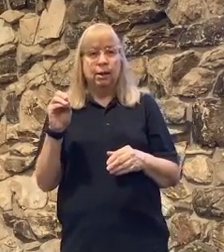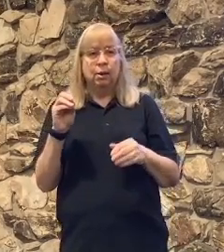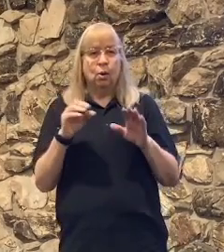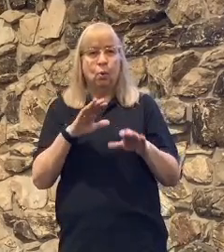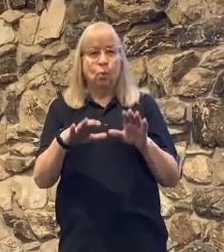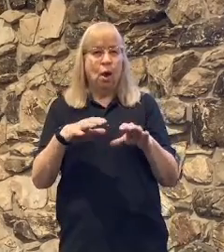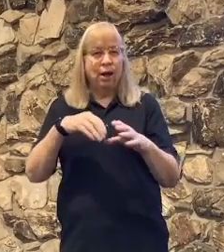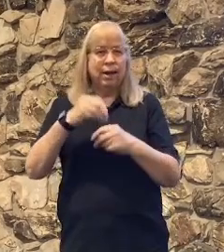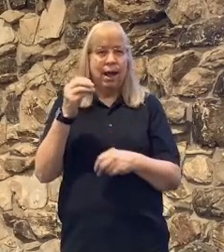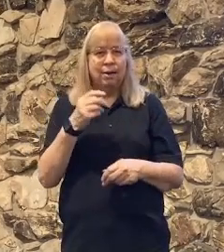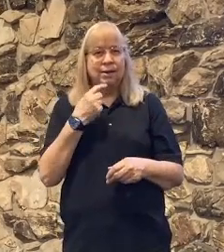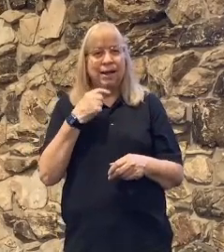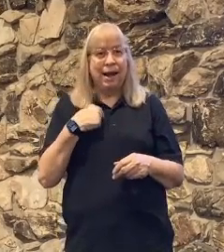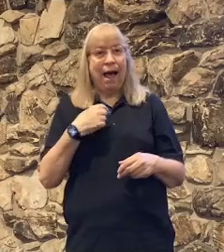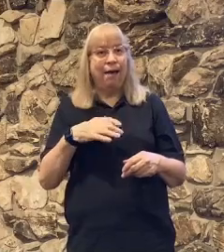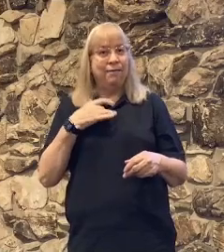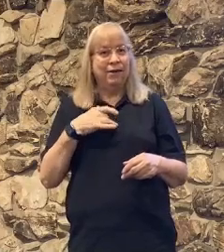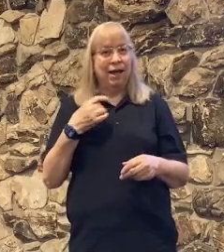again.